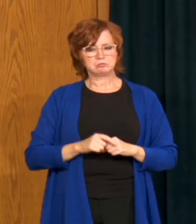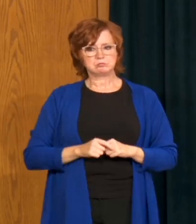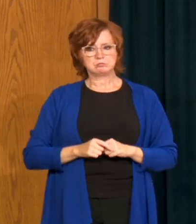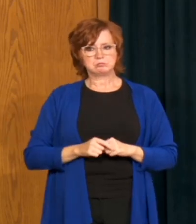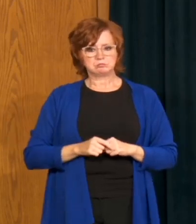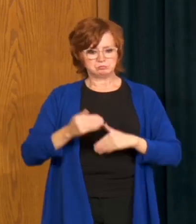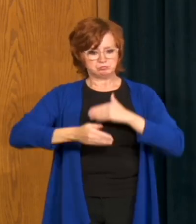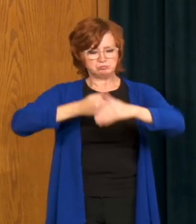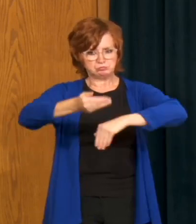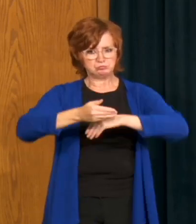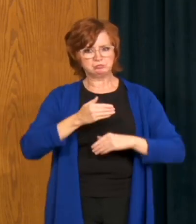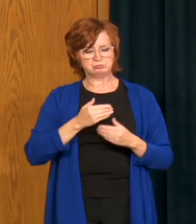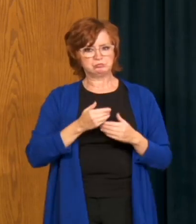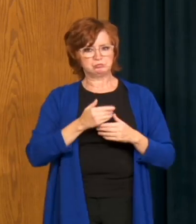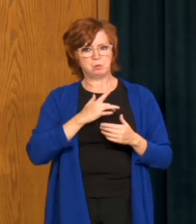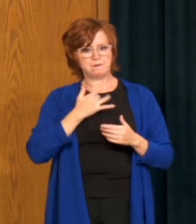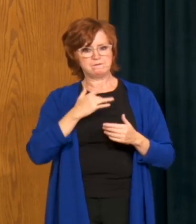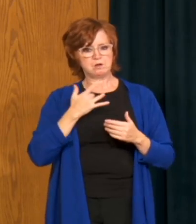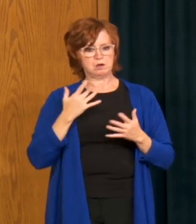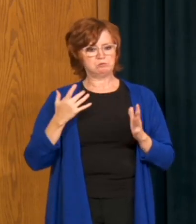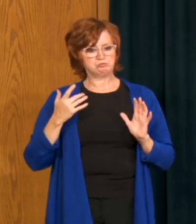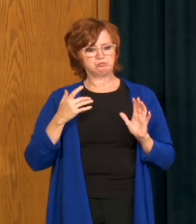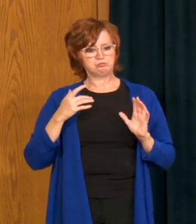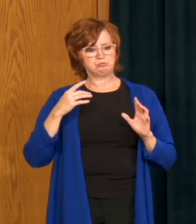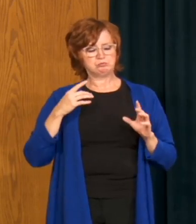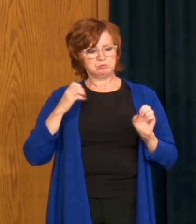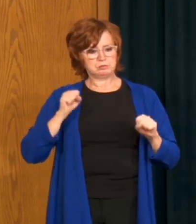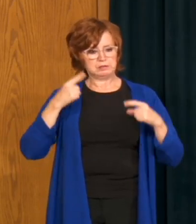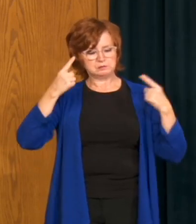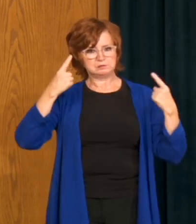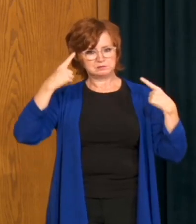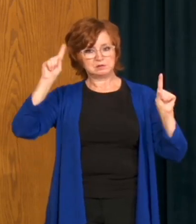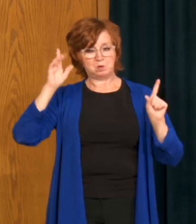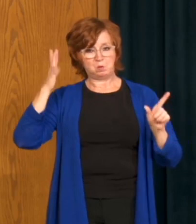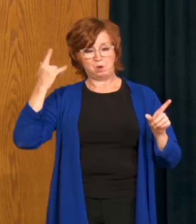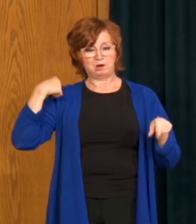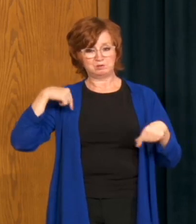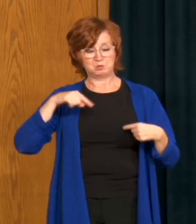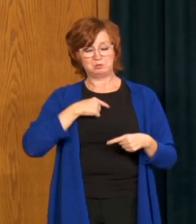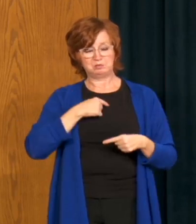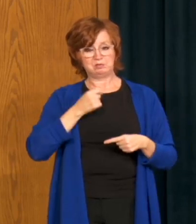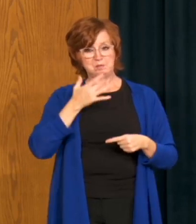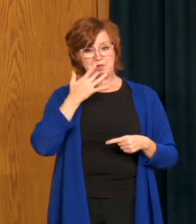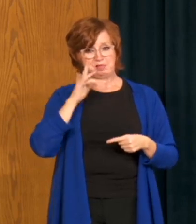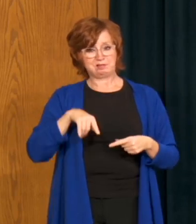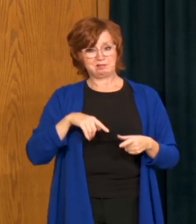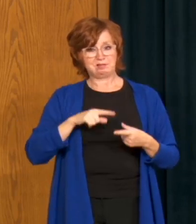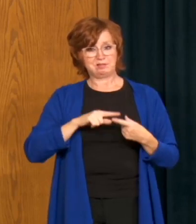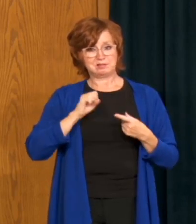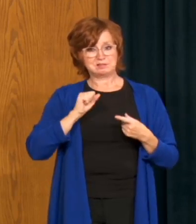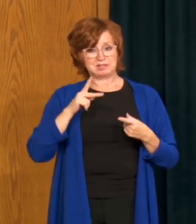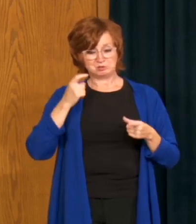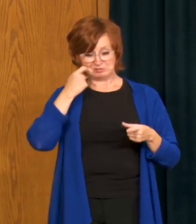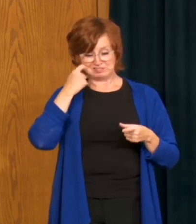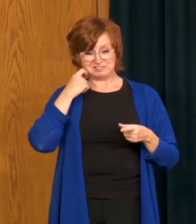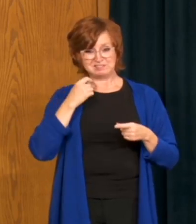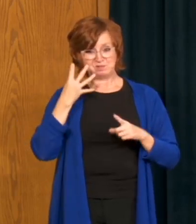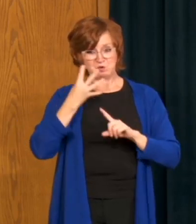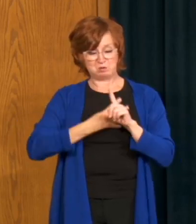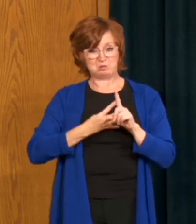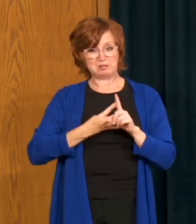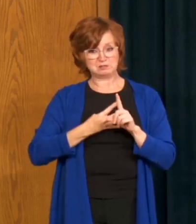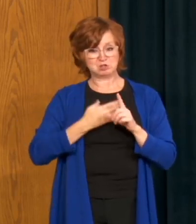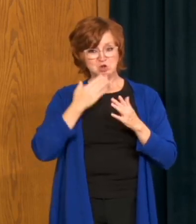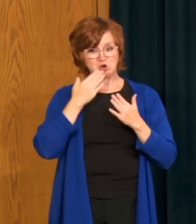quite quickly. We kept more people working proportionally here in Saskatchewan than many other areas. B, we have